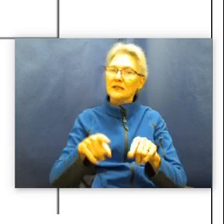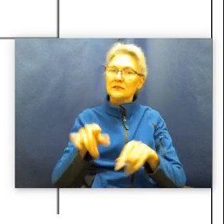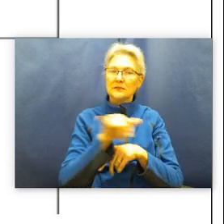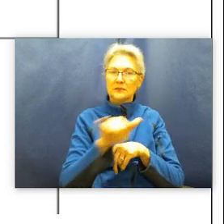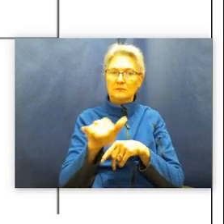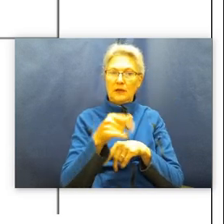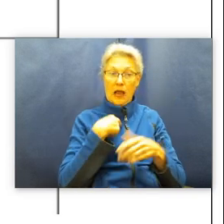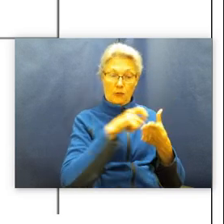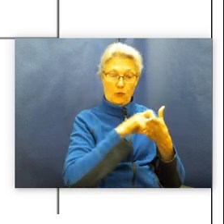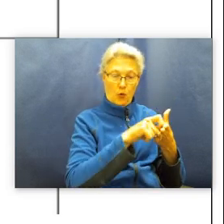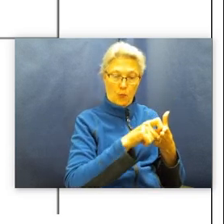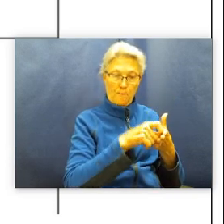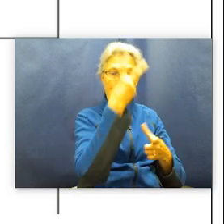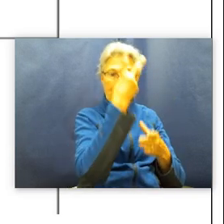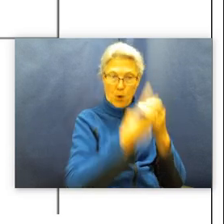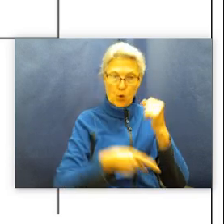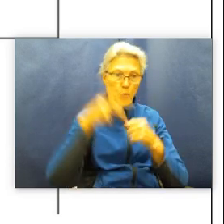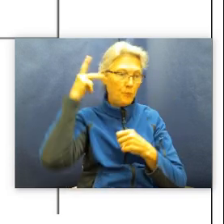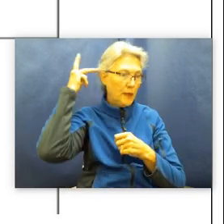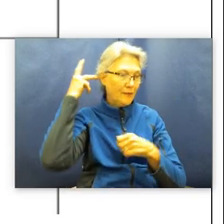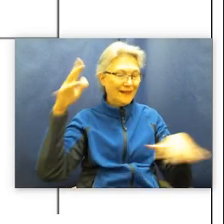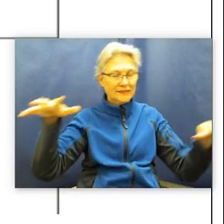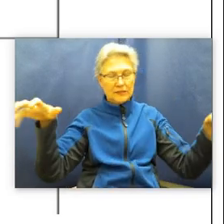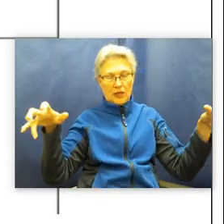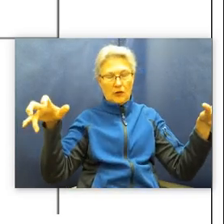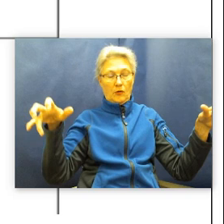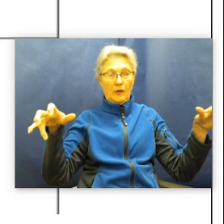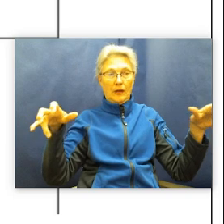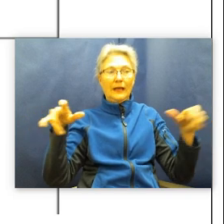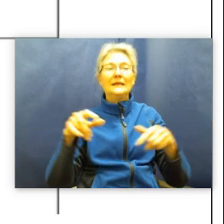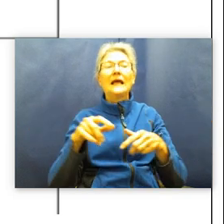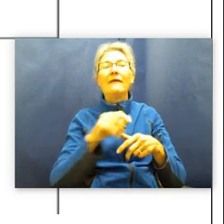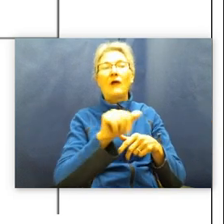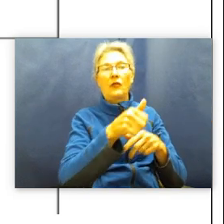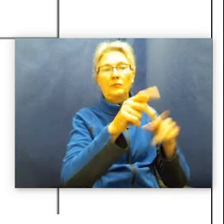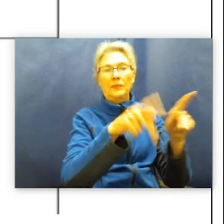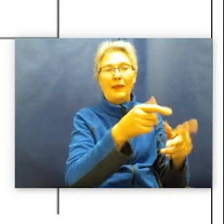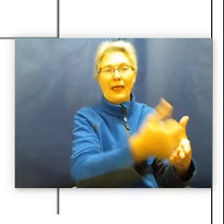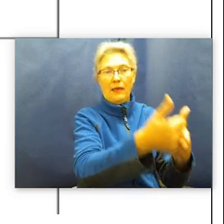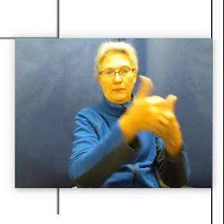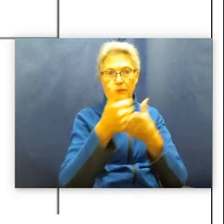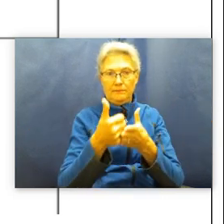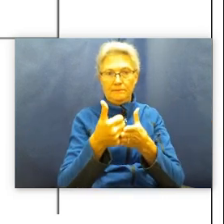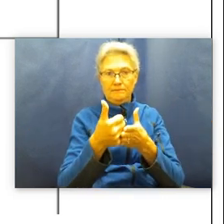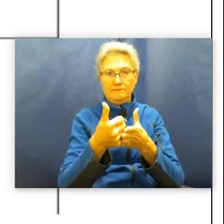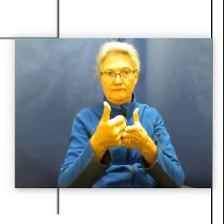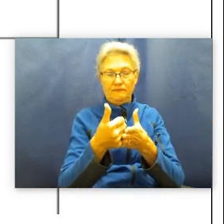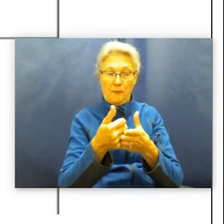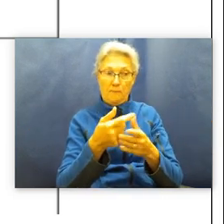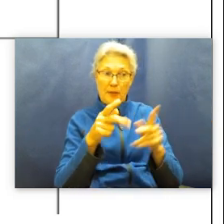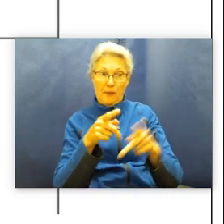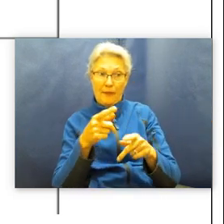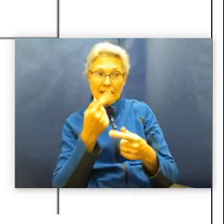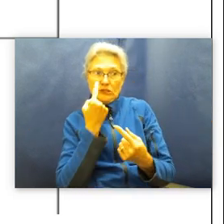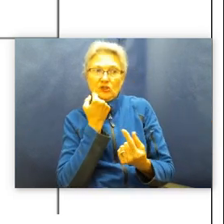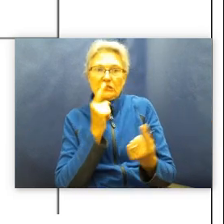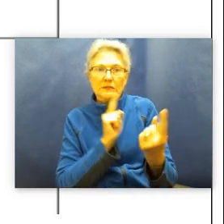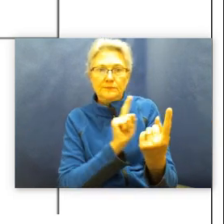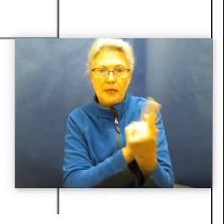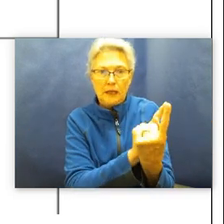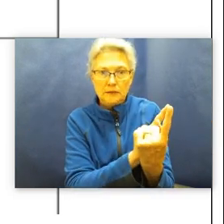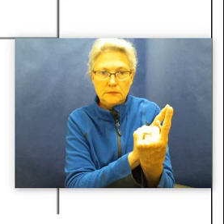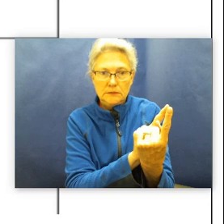wrote, both Peter and the Scarecrow receive help from people they have just met. Now take a look at